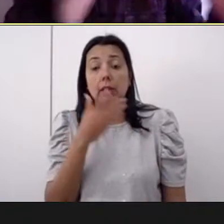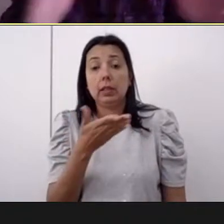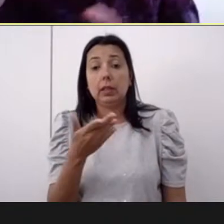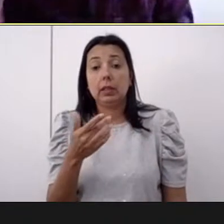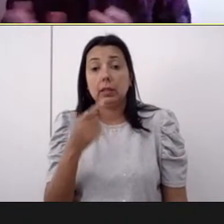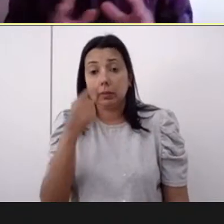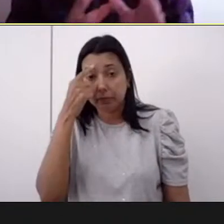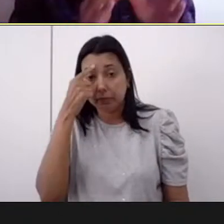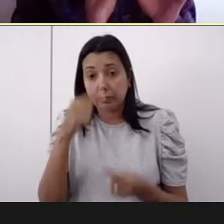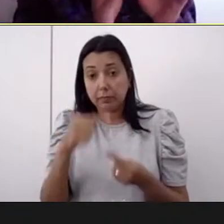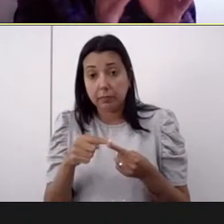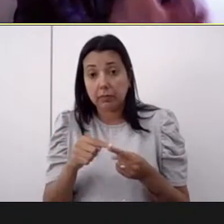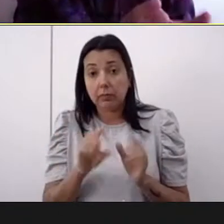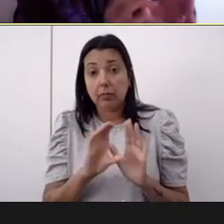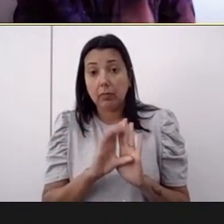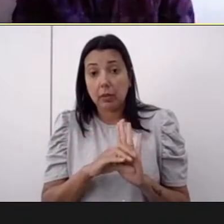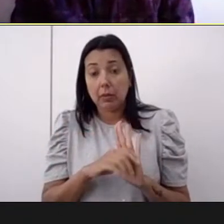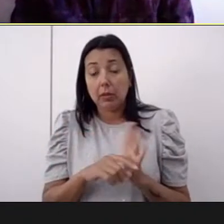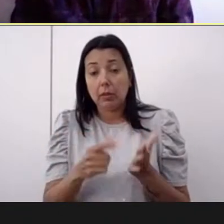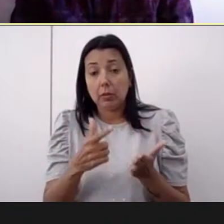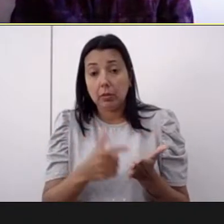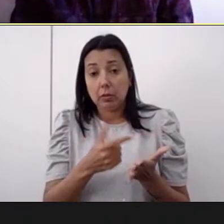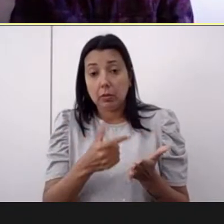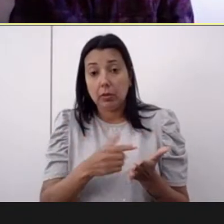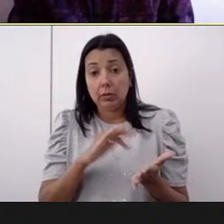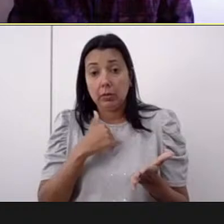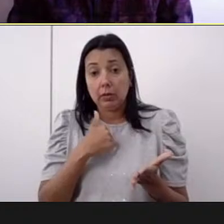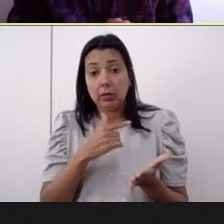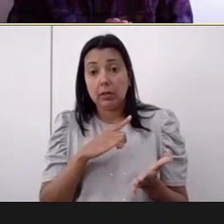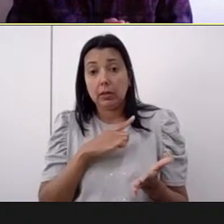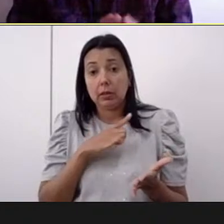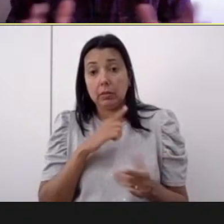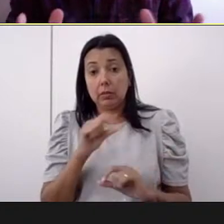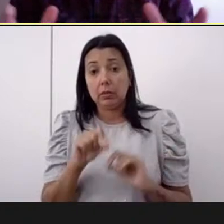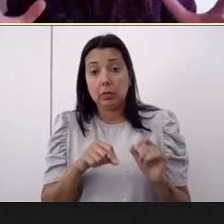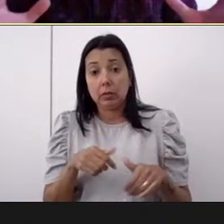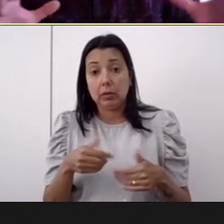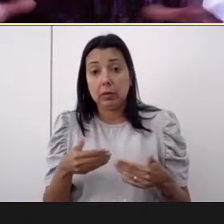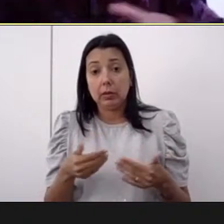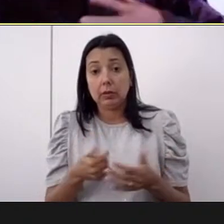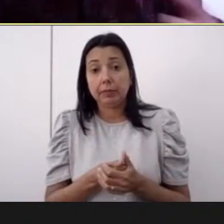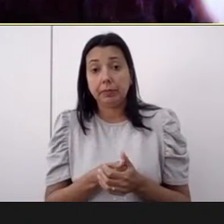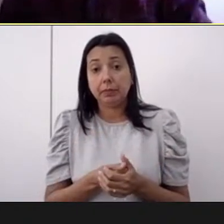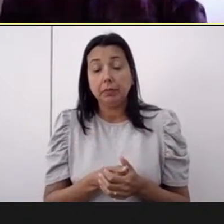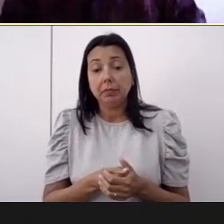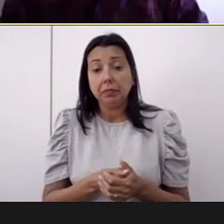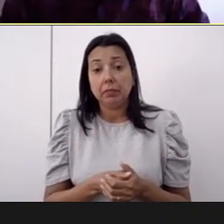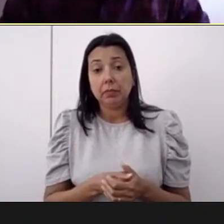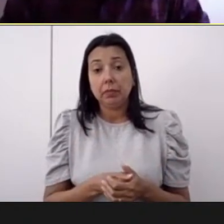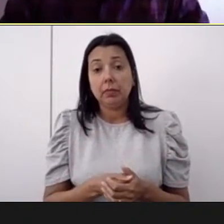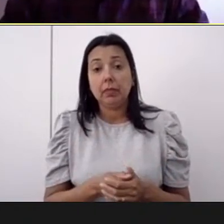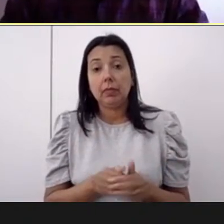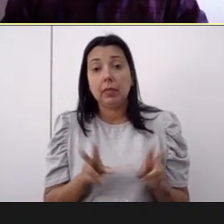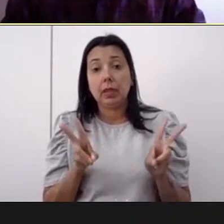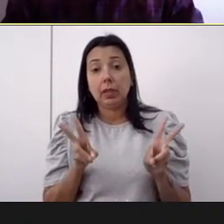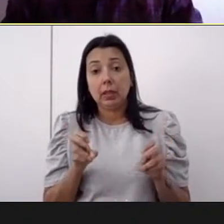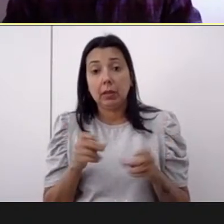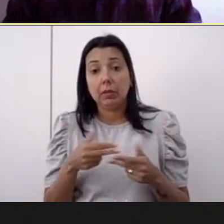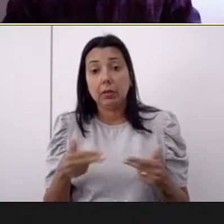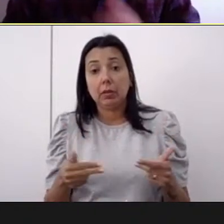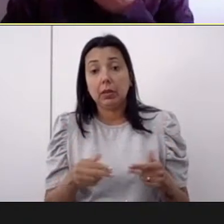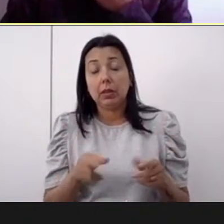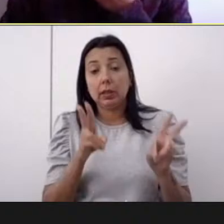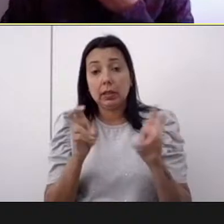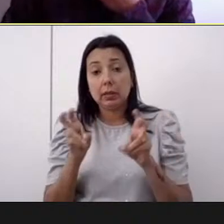book, we have very specific thematic chapters, but this does not mean that we can combine different